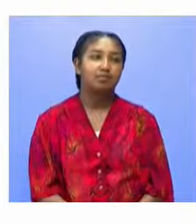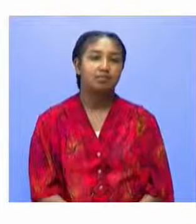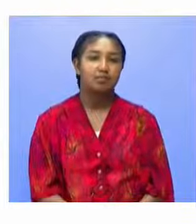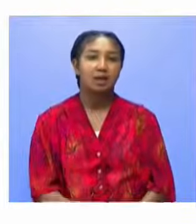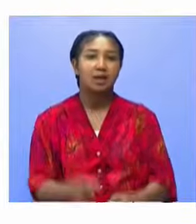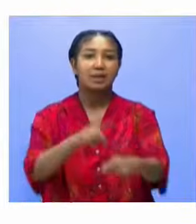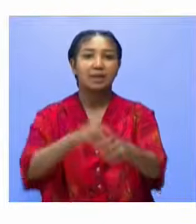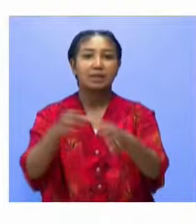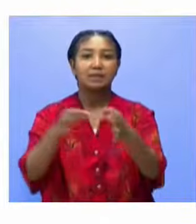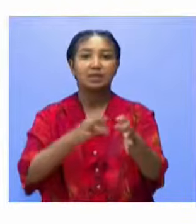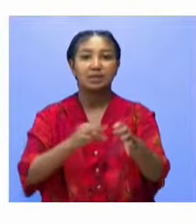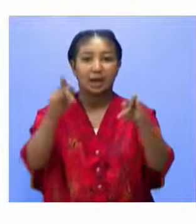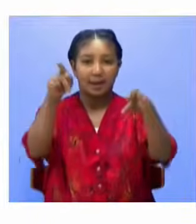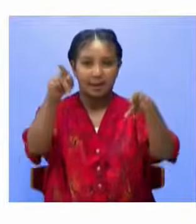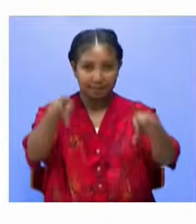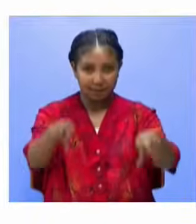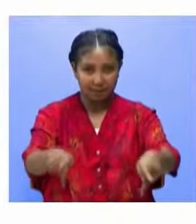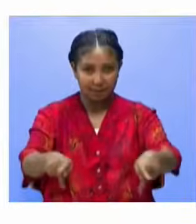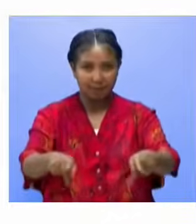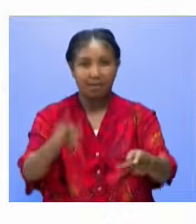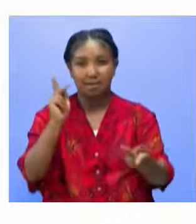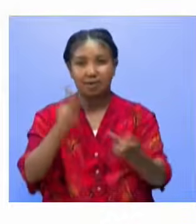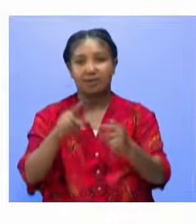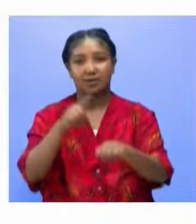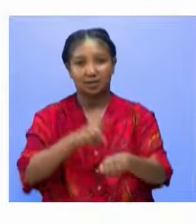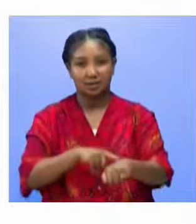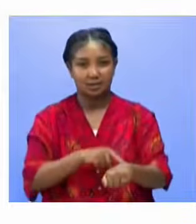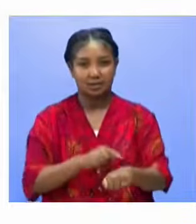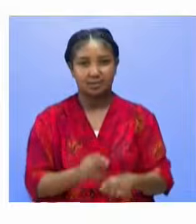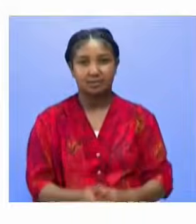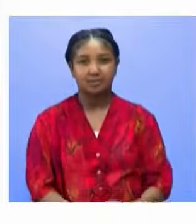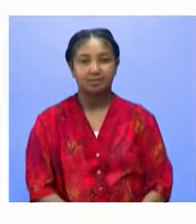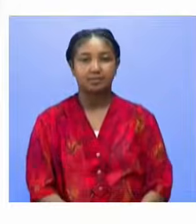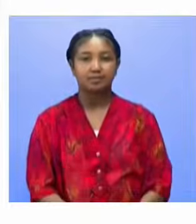in present perfect tense.